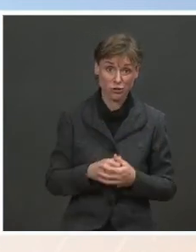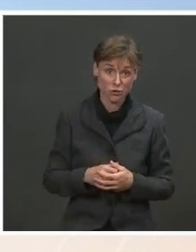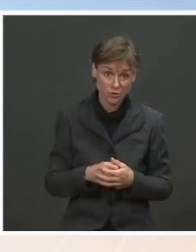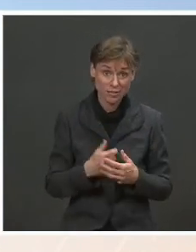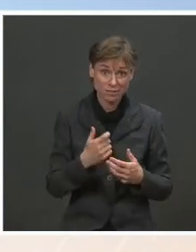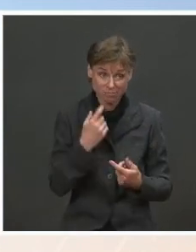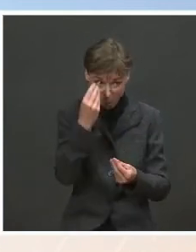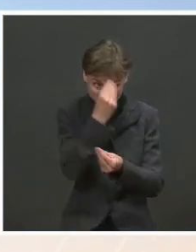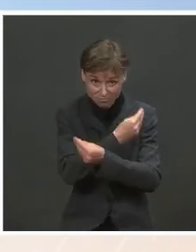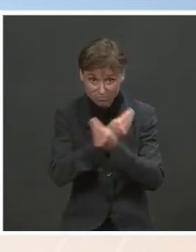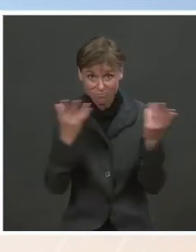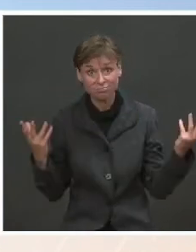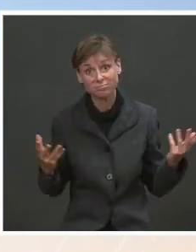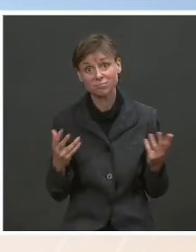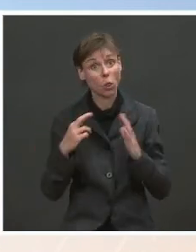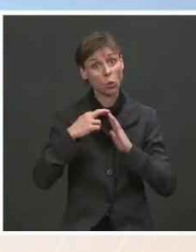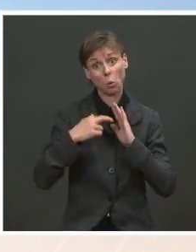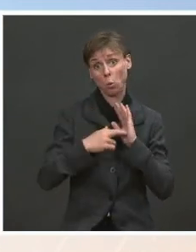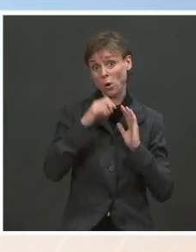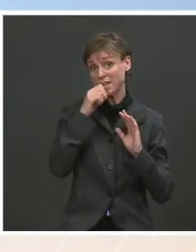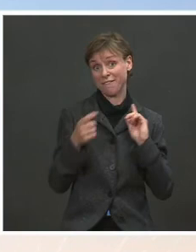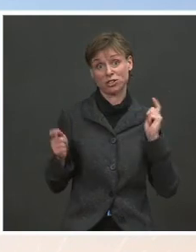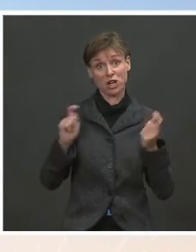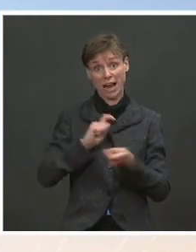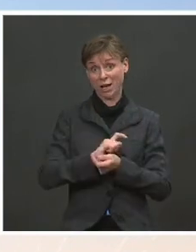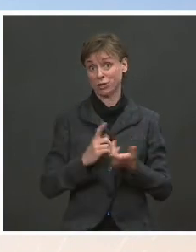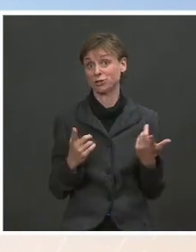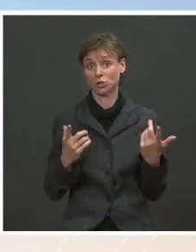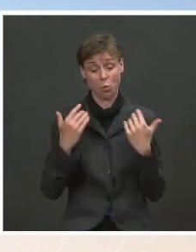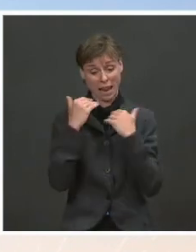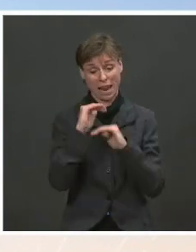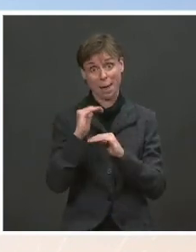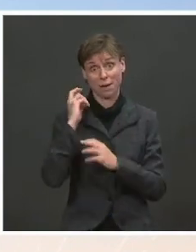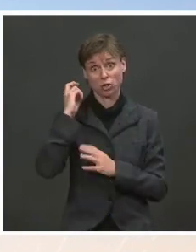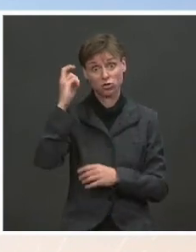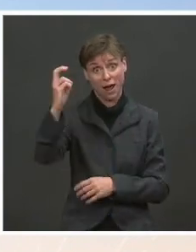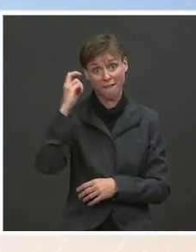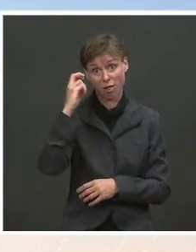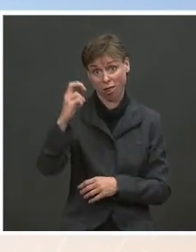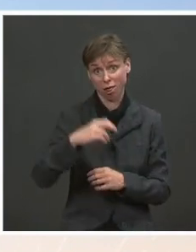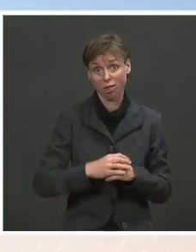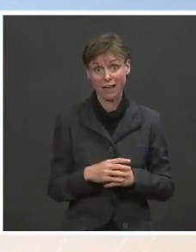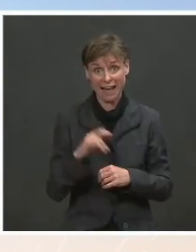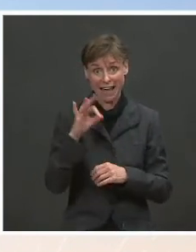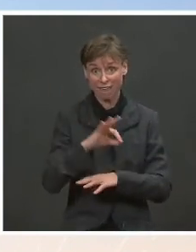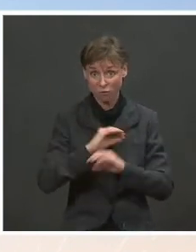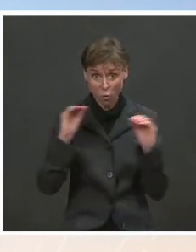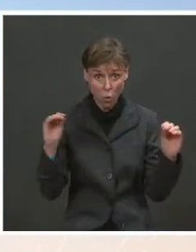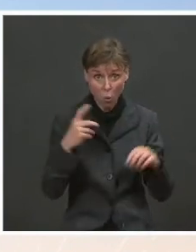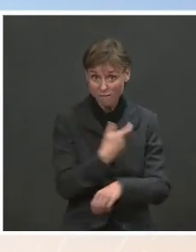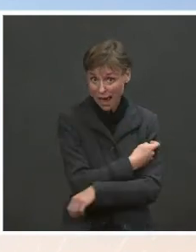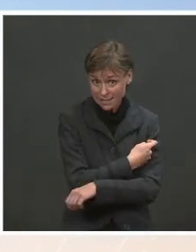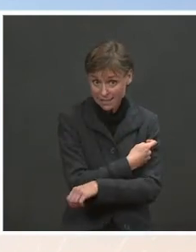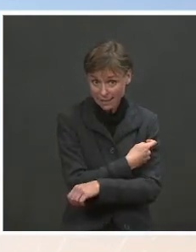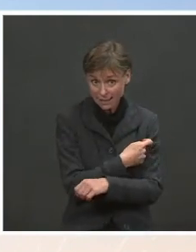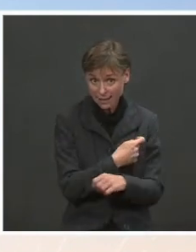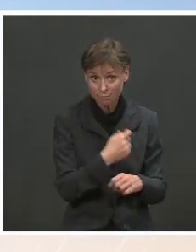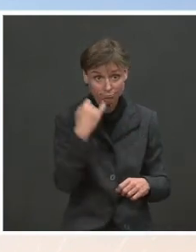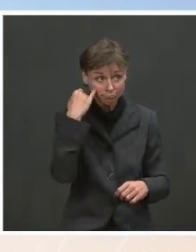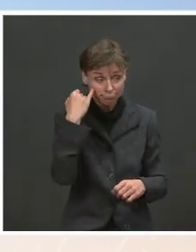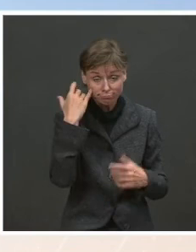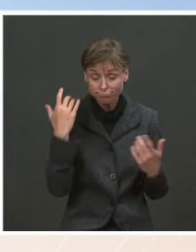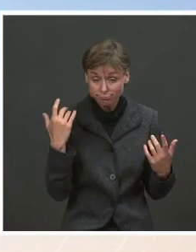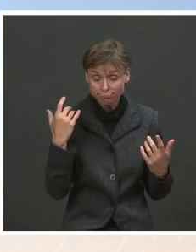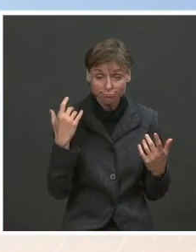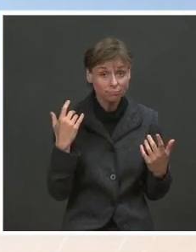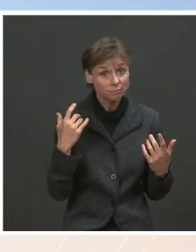have not changed in terms of limiting commercial travel. If people are not vaccinated, especially, there are